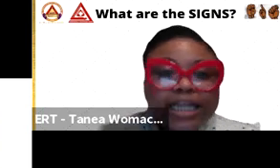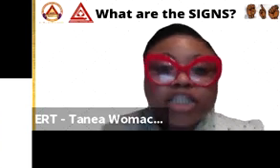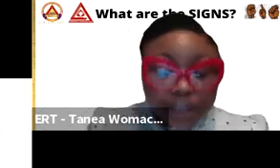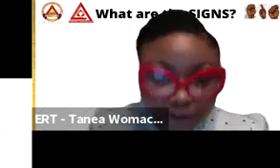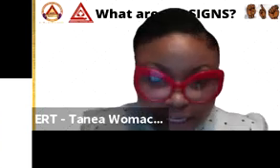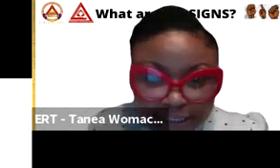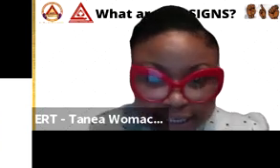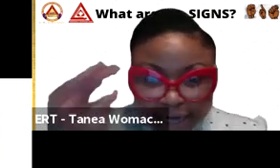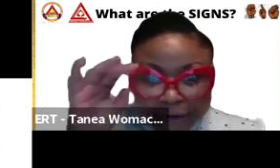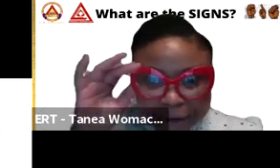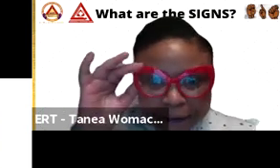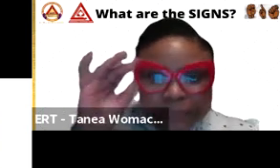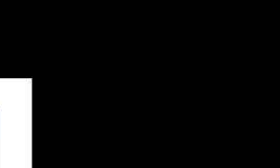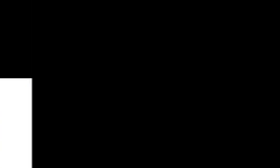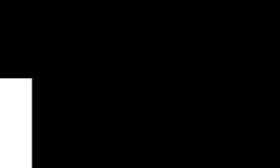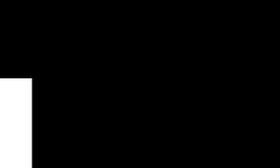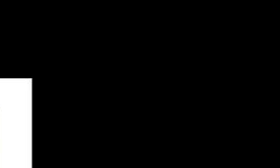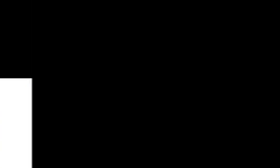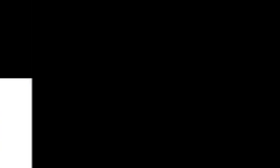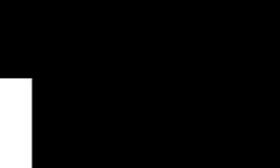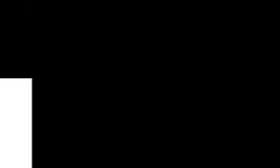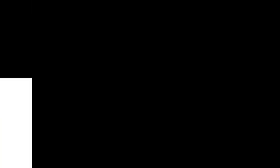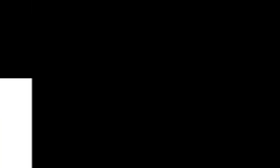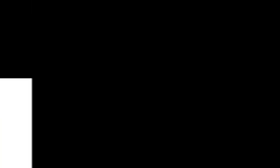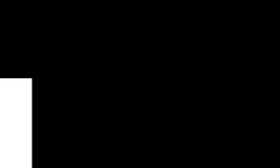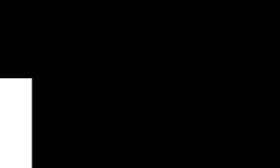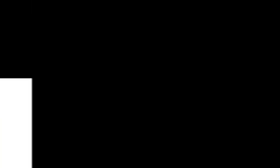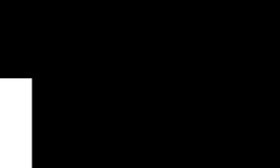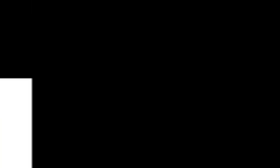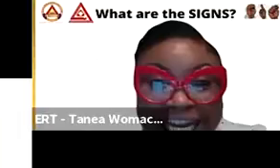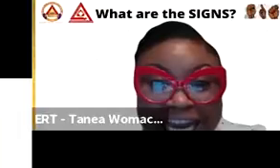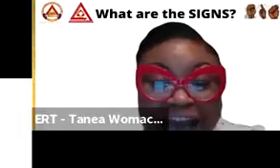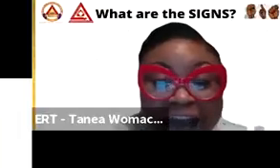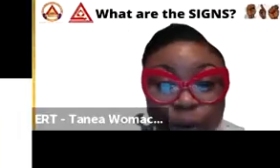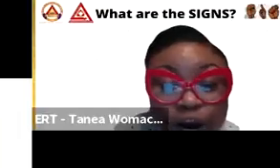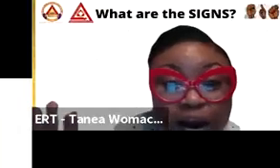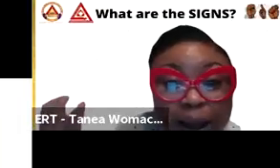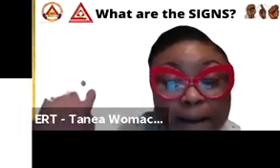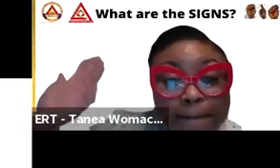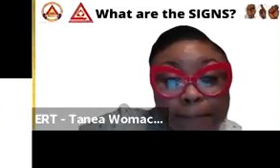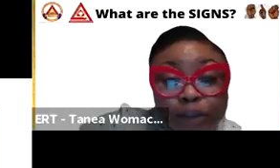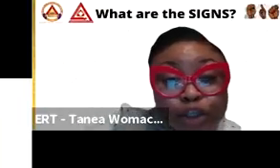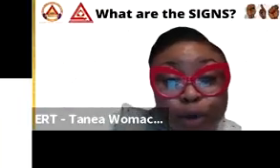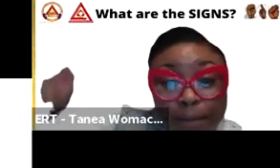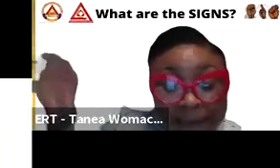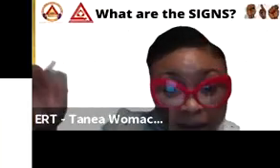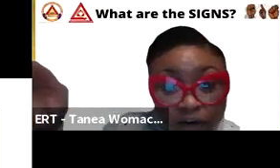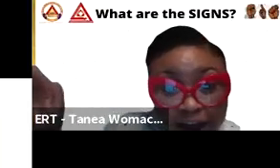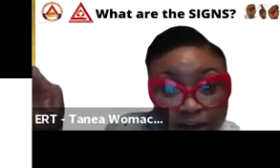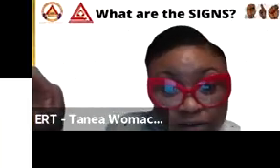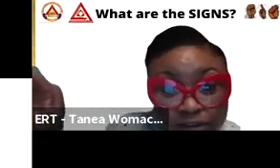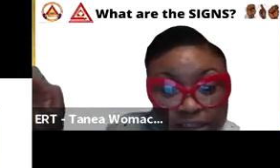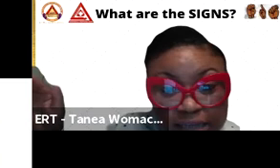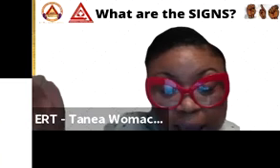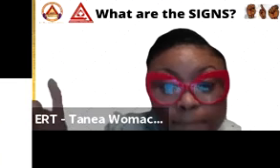I'm feeling generous tonight, okay? So I don't know if you all can see our Zoom